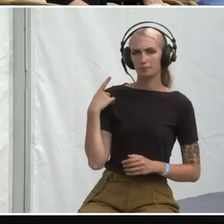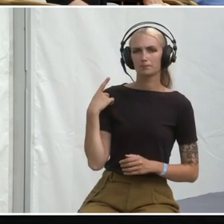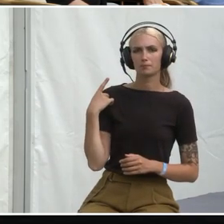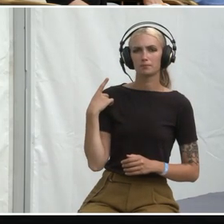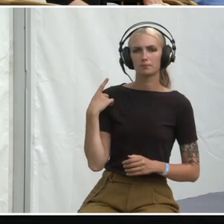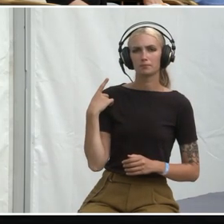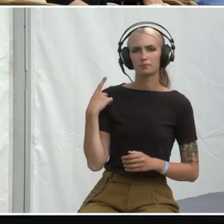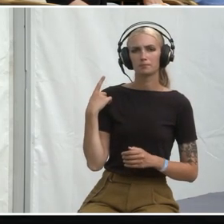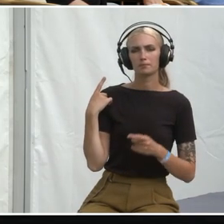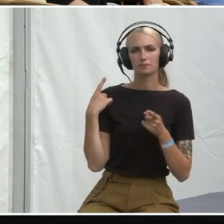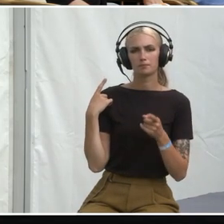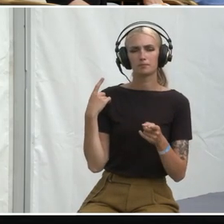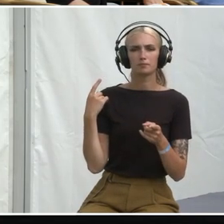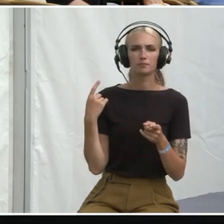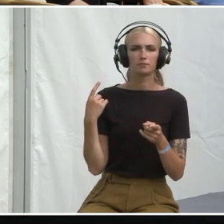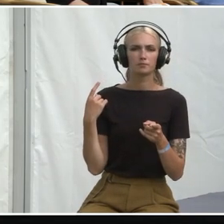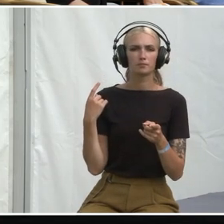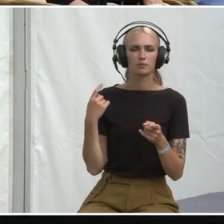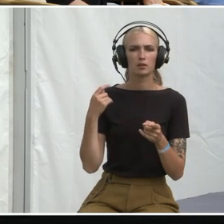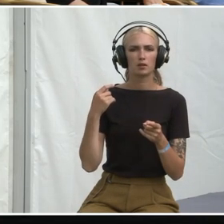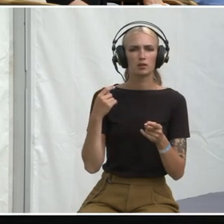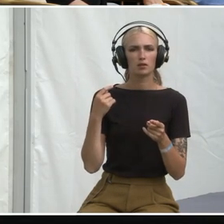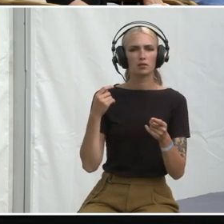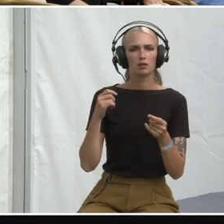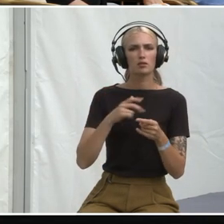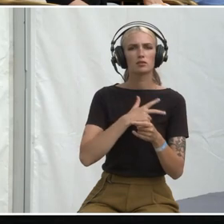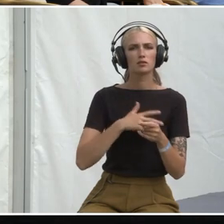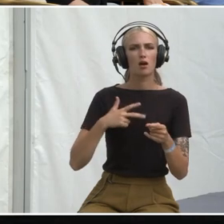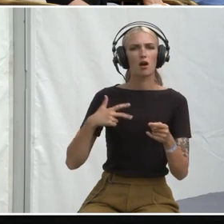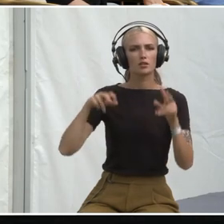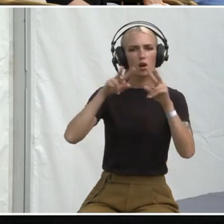published a really extensive study in Denmark